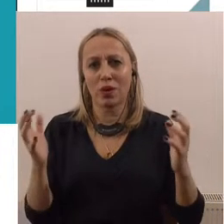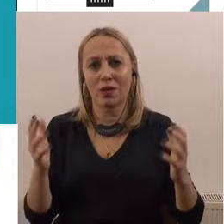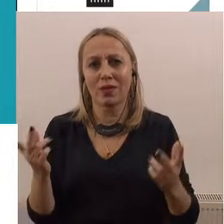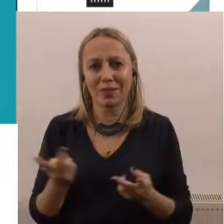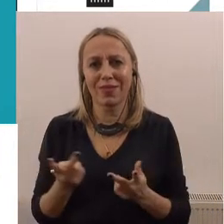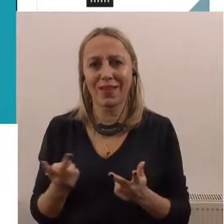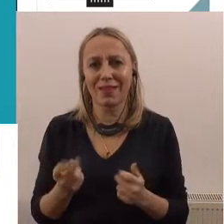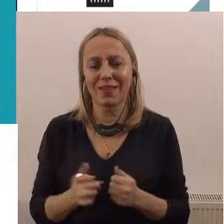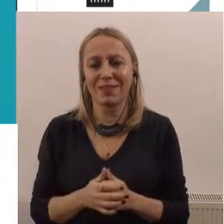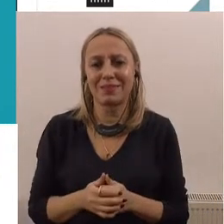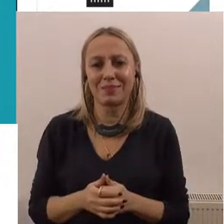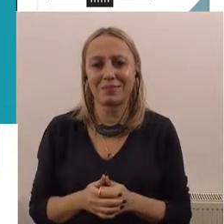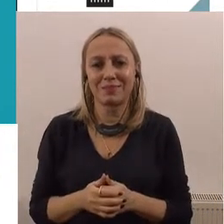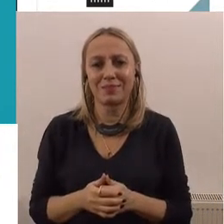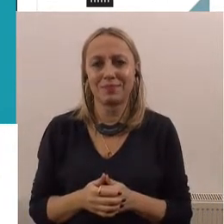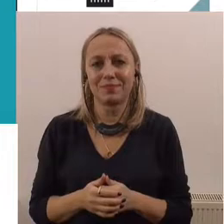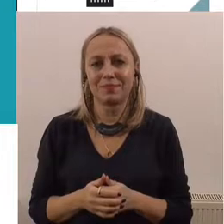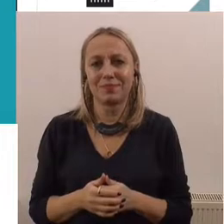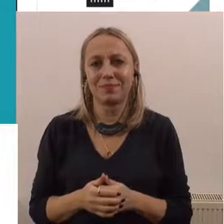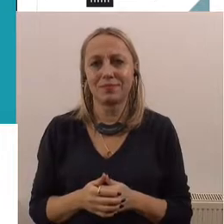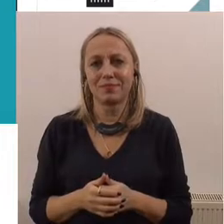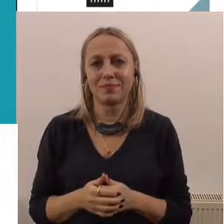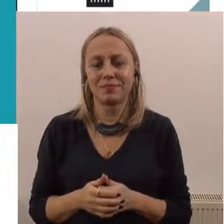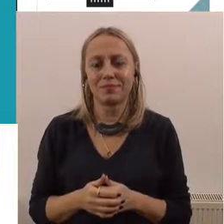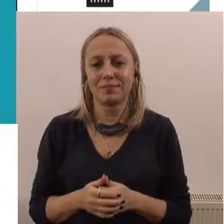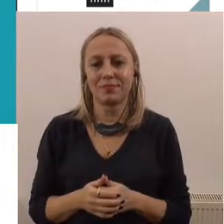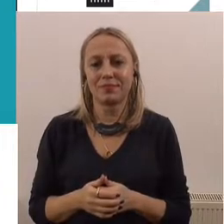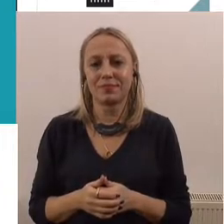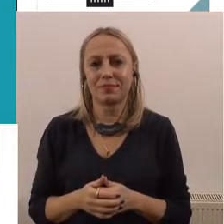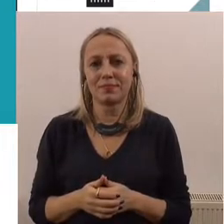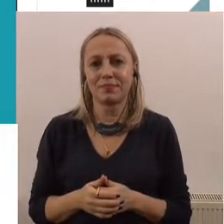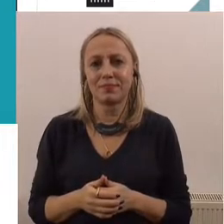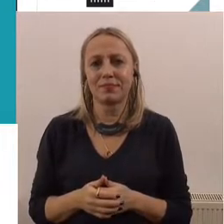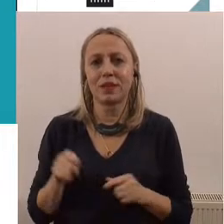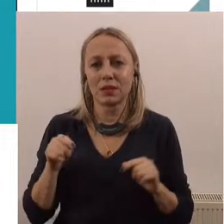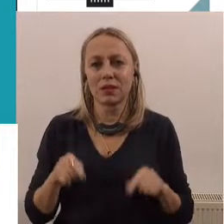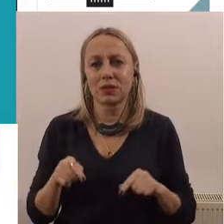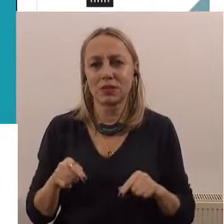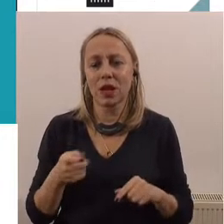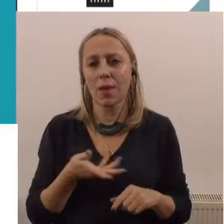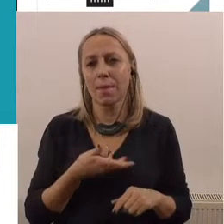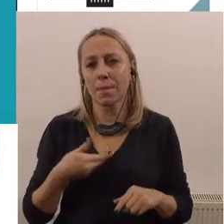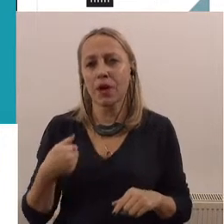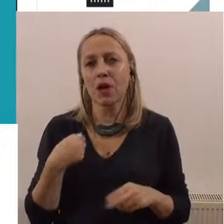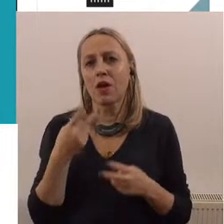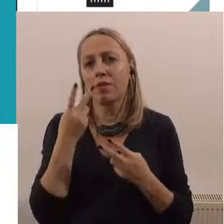benefits, let's say it. So here you see the platform,